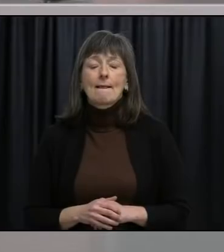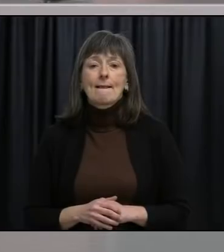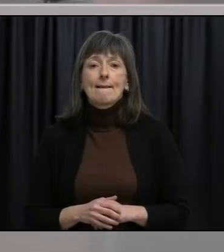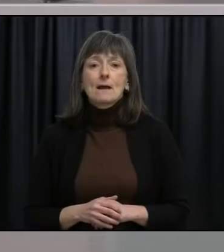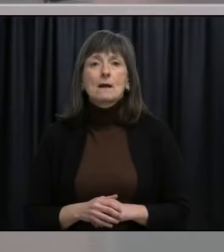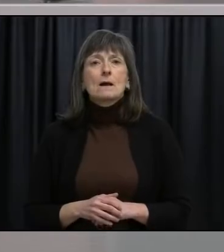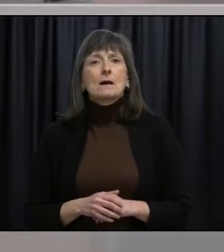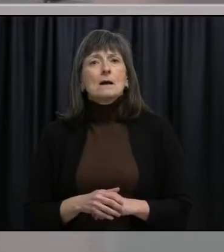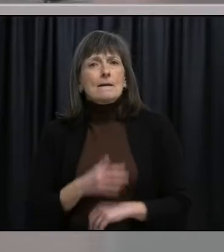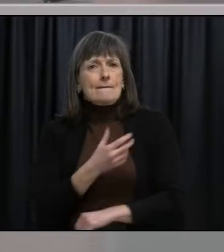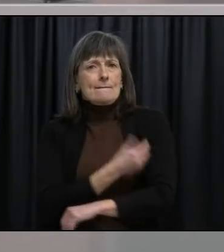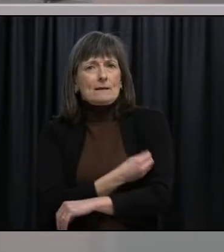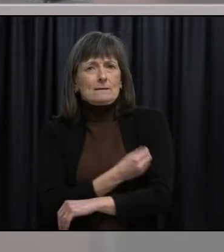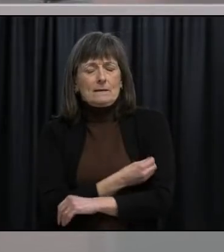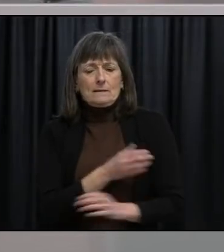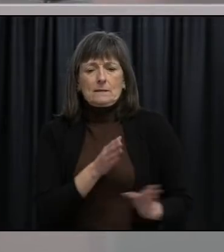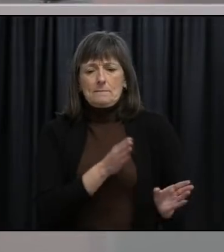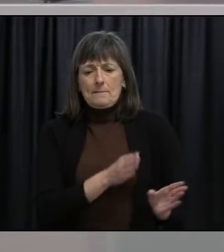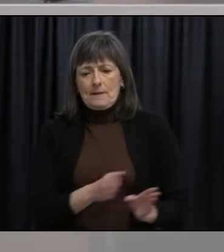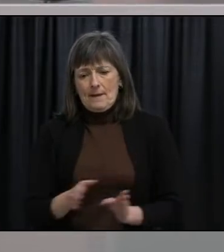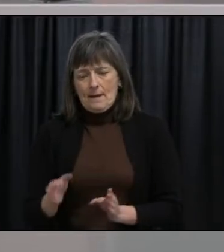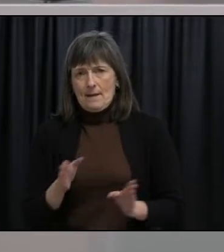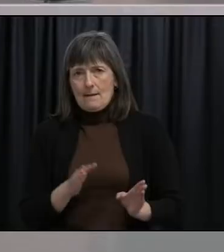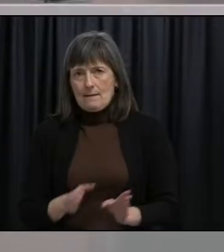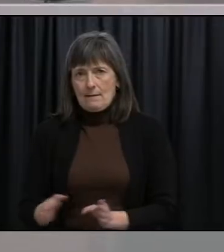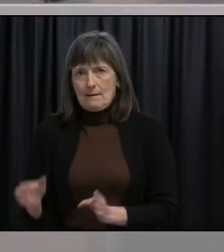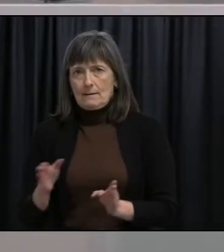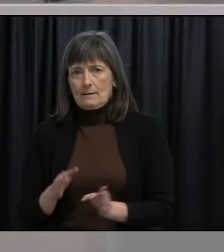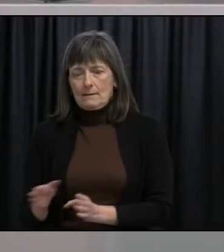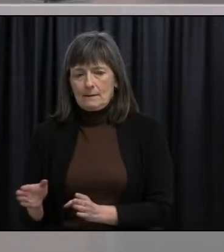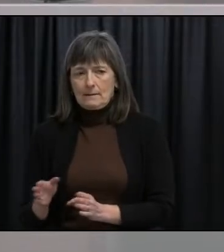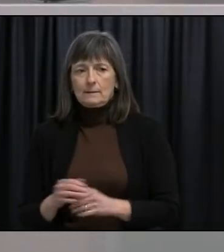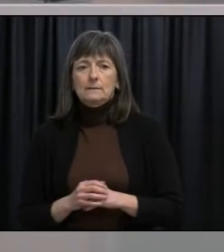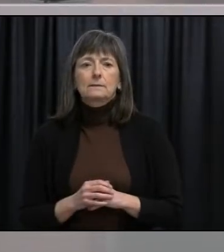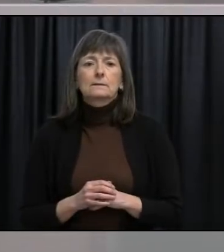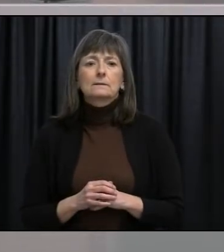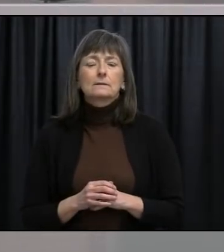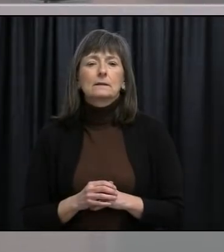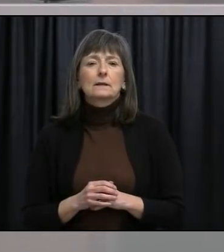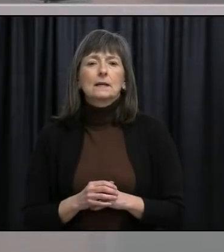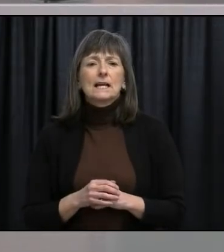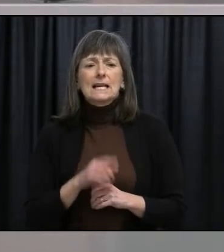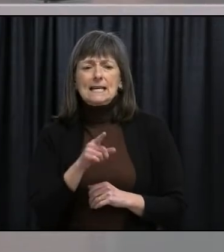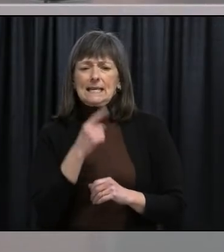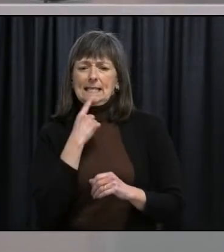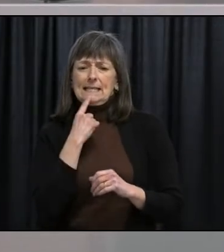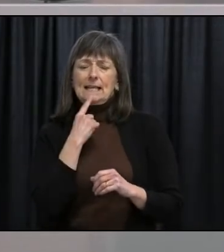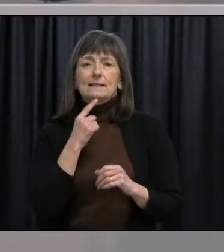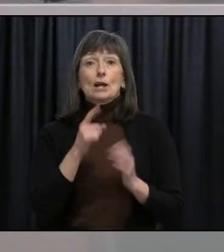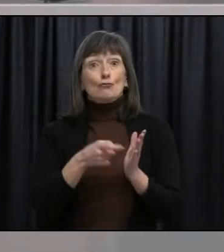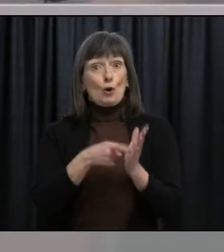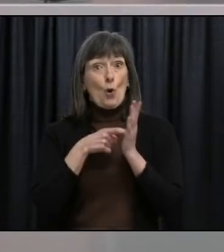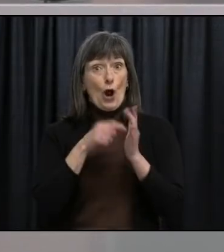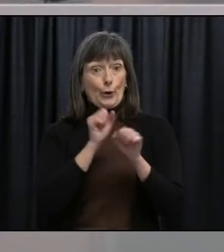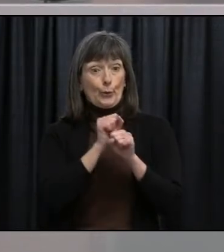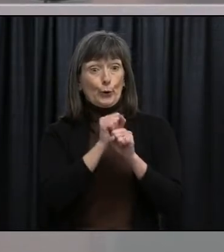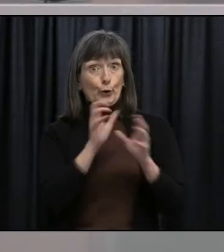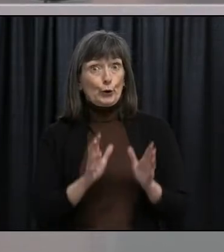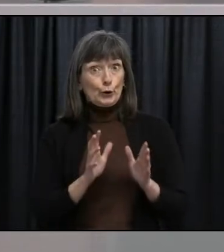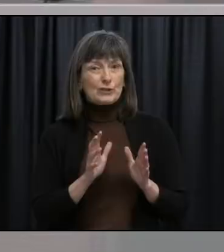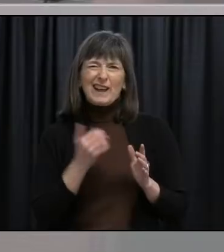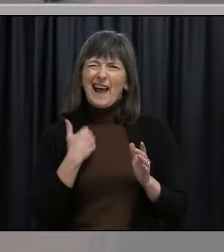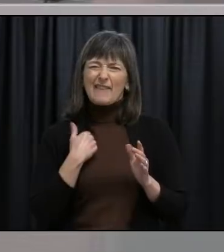there's a little asterisk by the essential workers, and that asterisk says that workers who